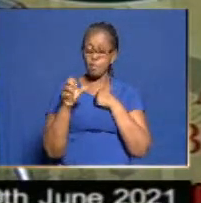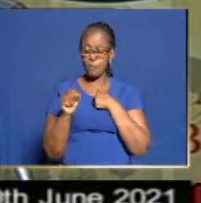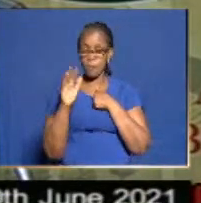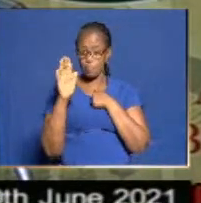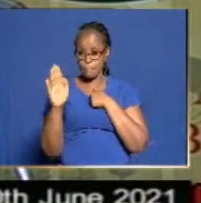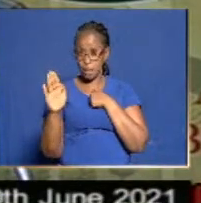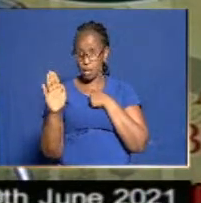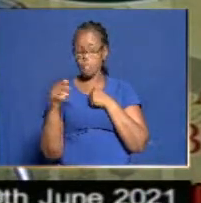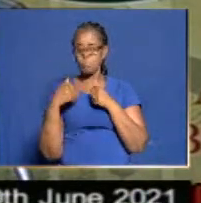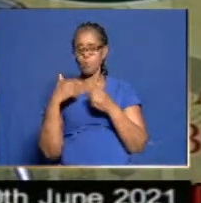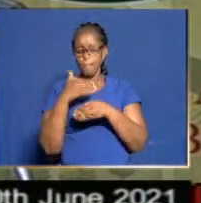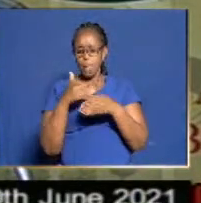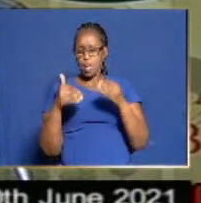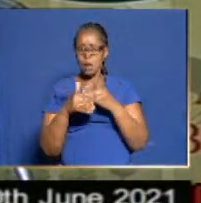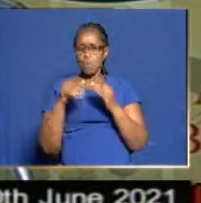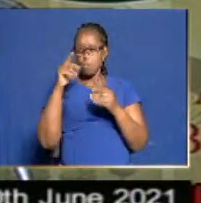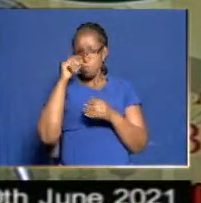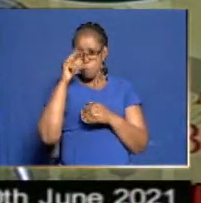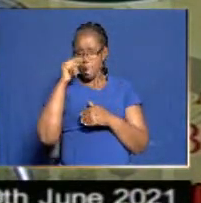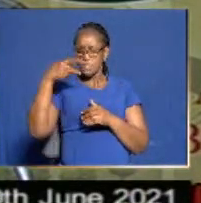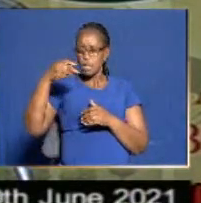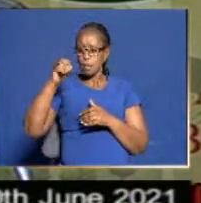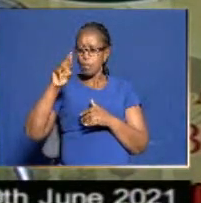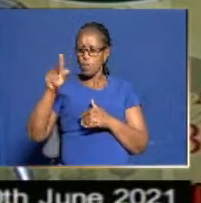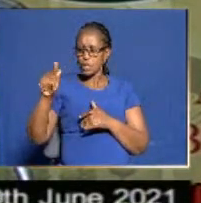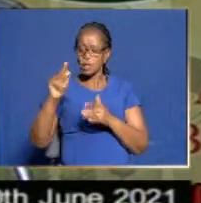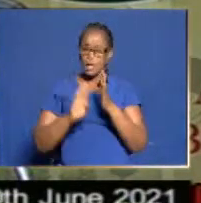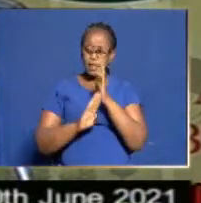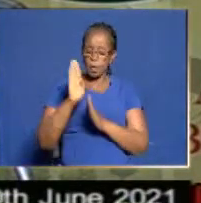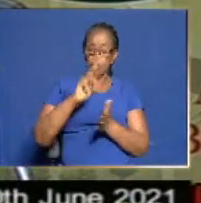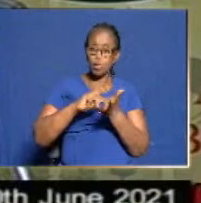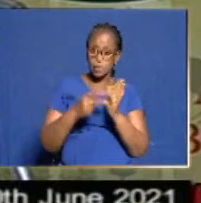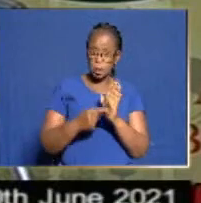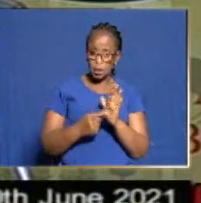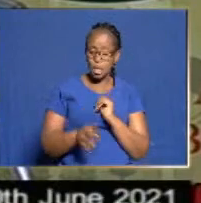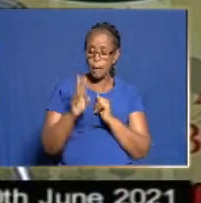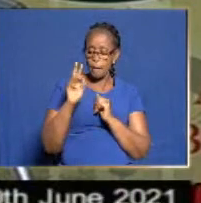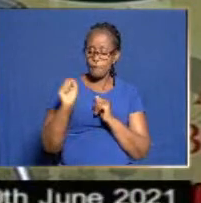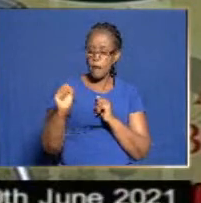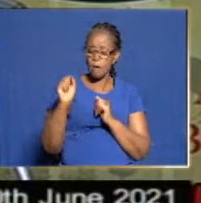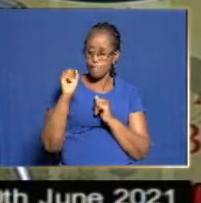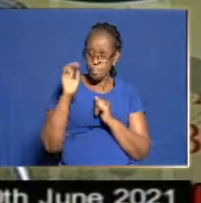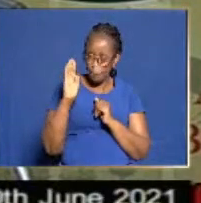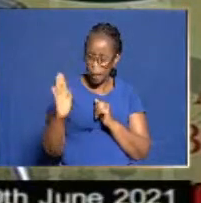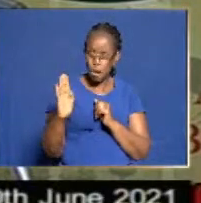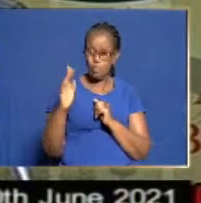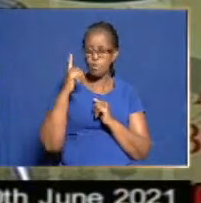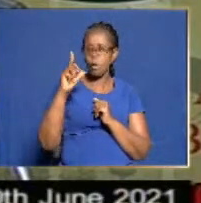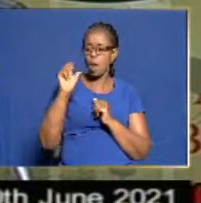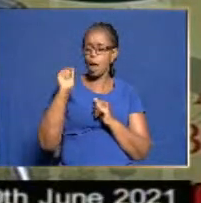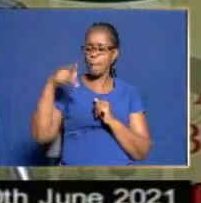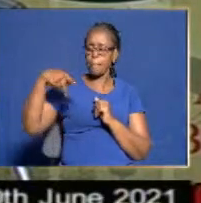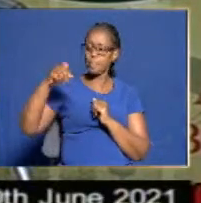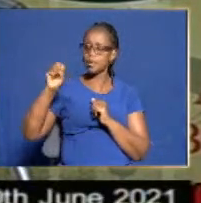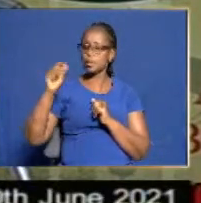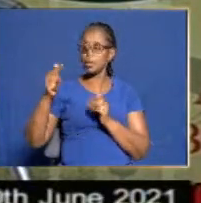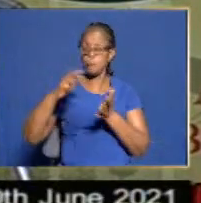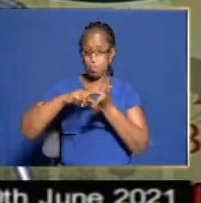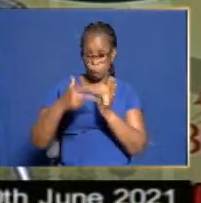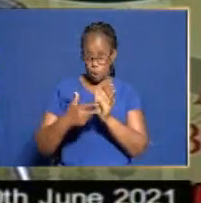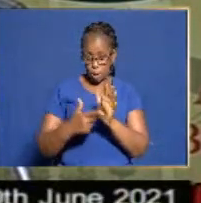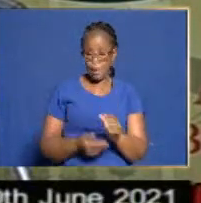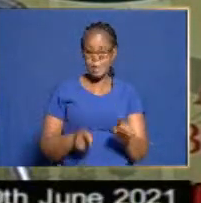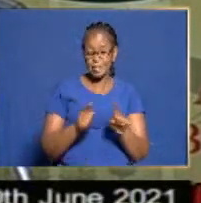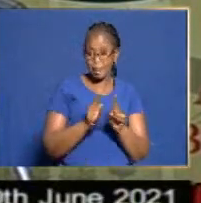for the construction of the Mombasa Port Development Project, and Kenya shilling 7.5 billion for the Lapset project. Further, I have